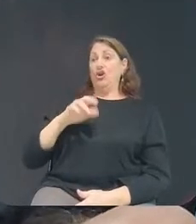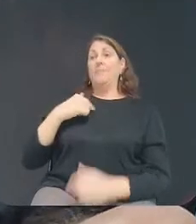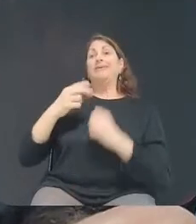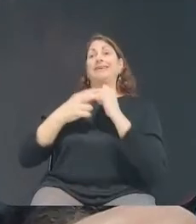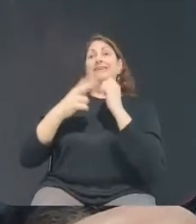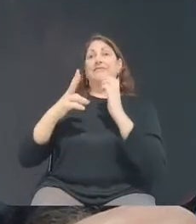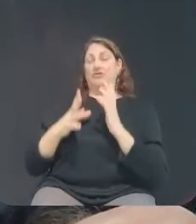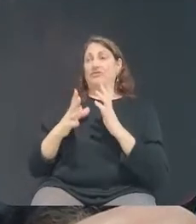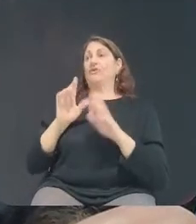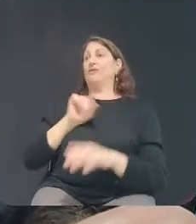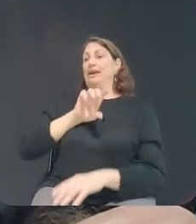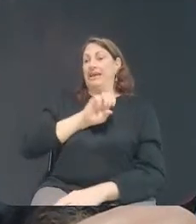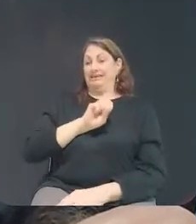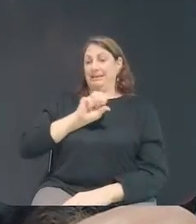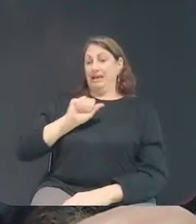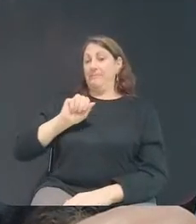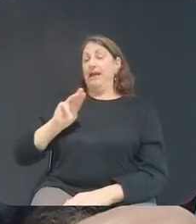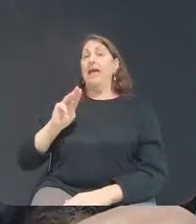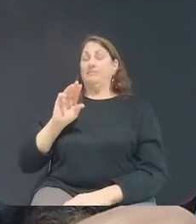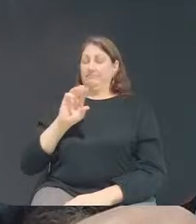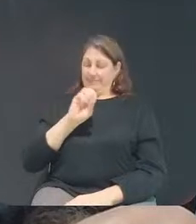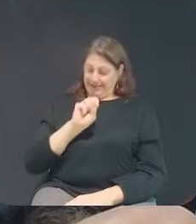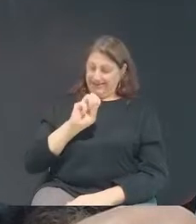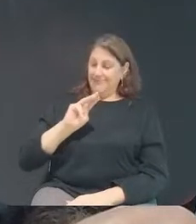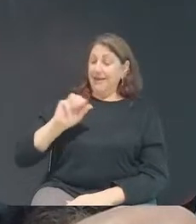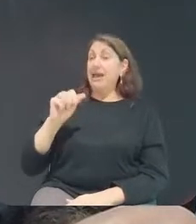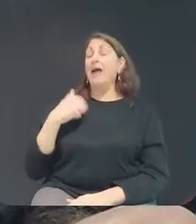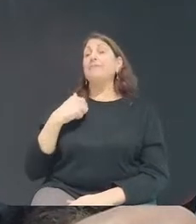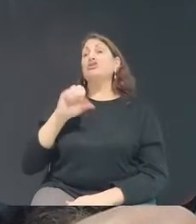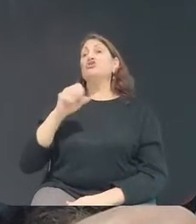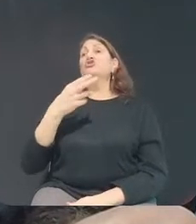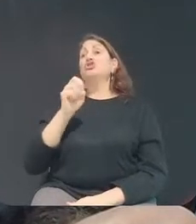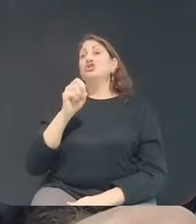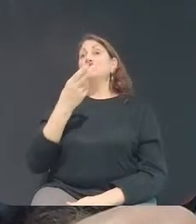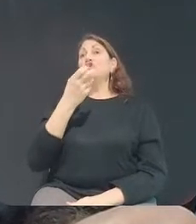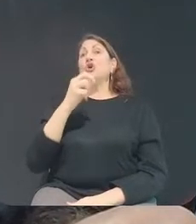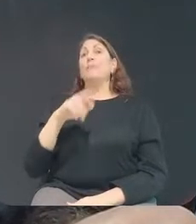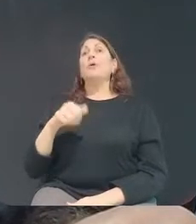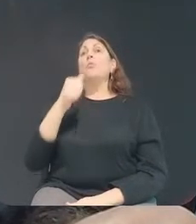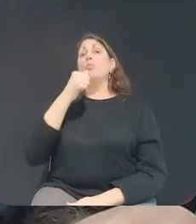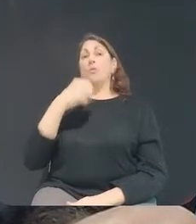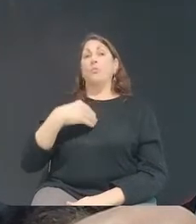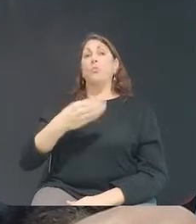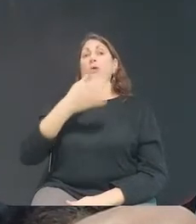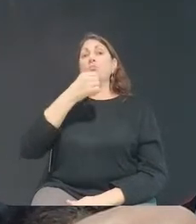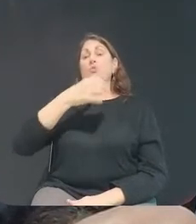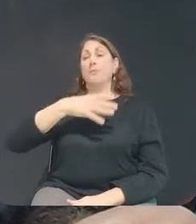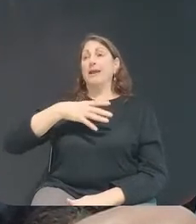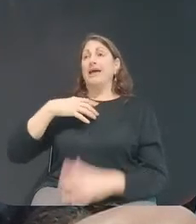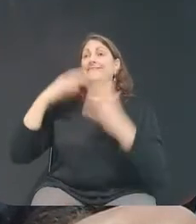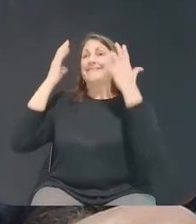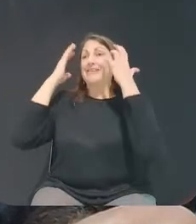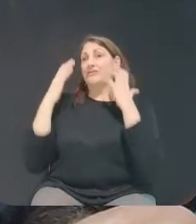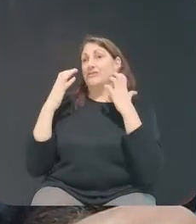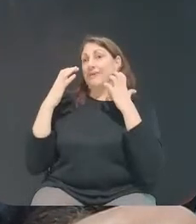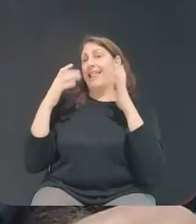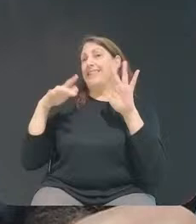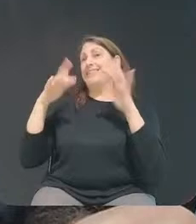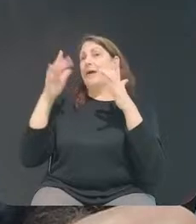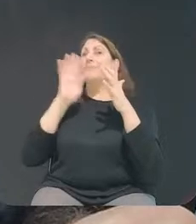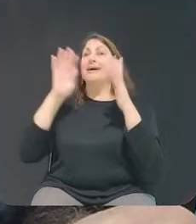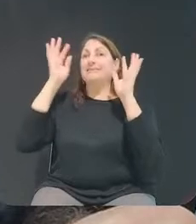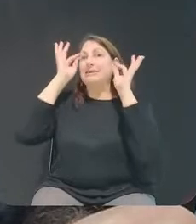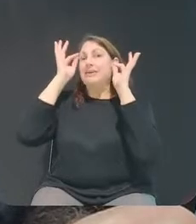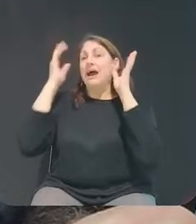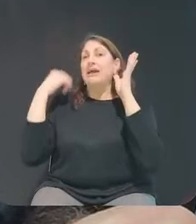Archives. I use she, her pronouns, and I am a white woman with wavy light brown hair, and I'm wearing a blue sweater with